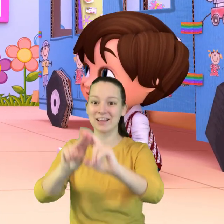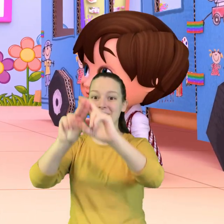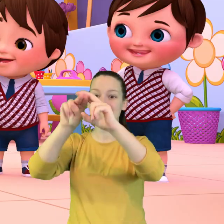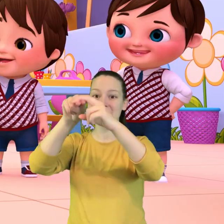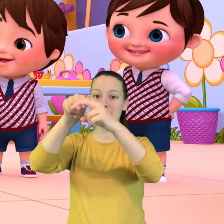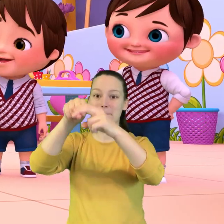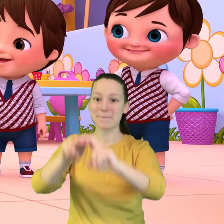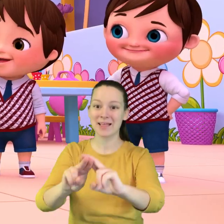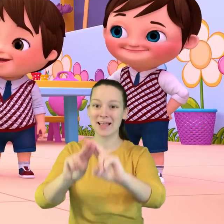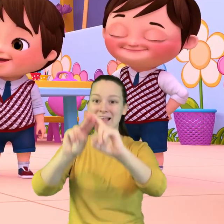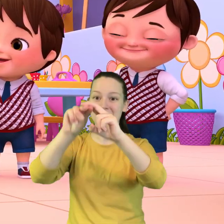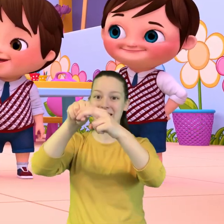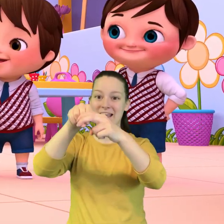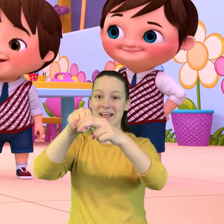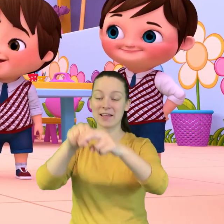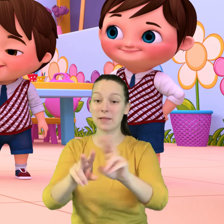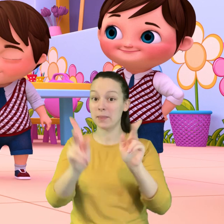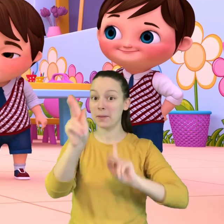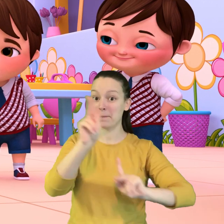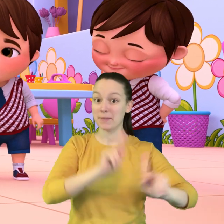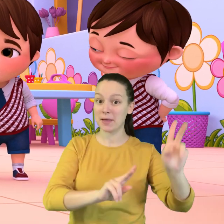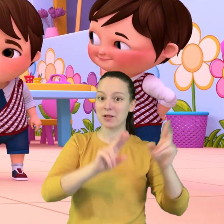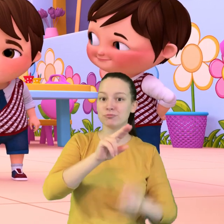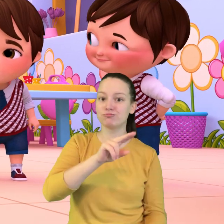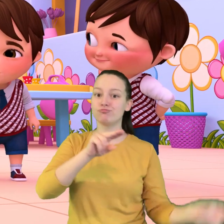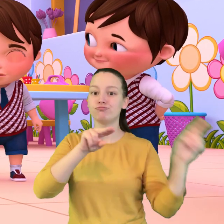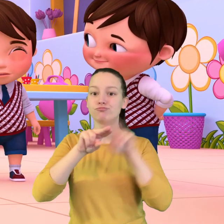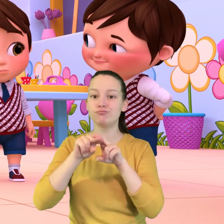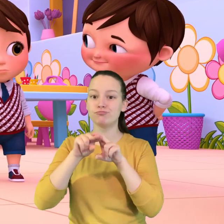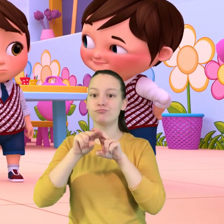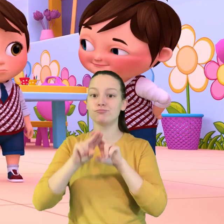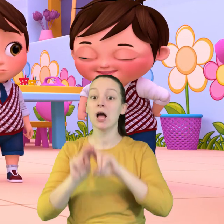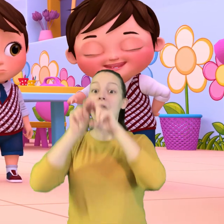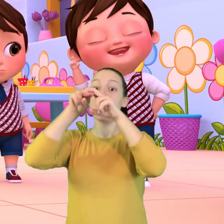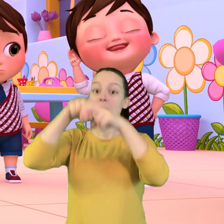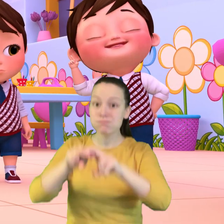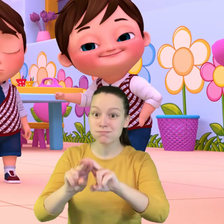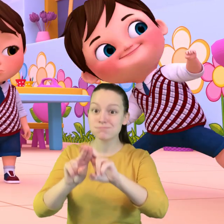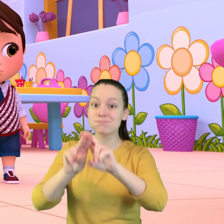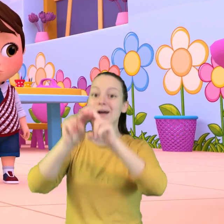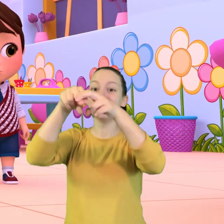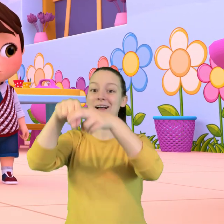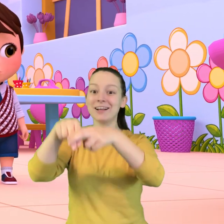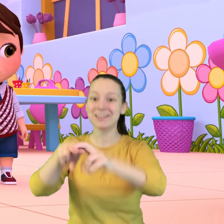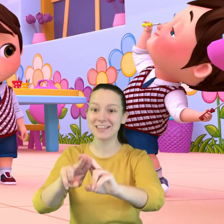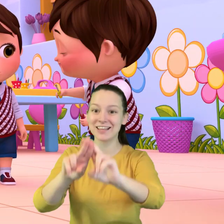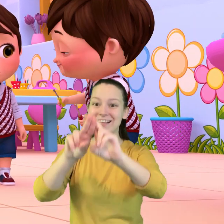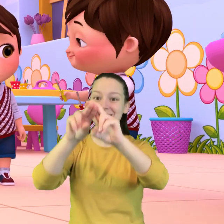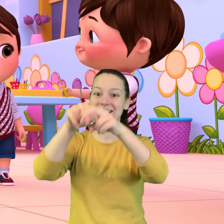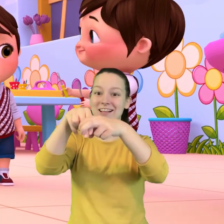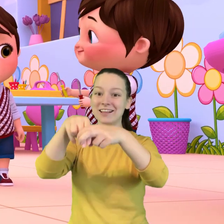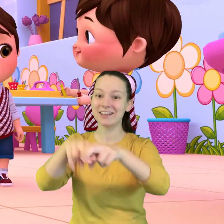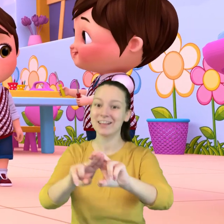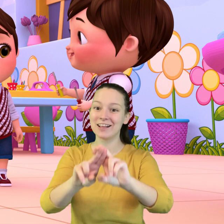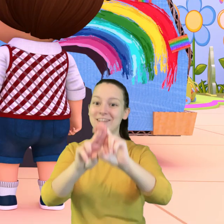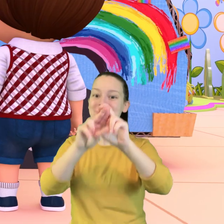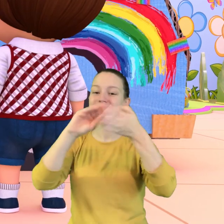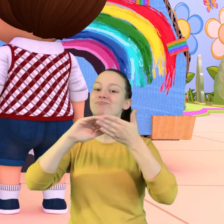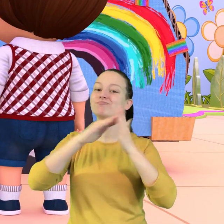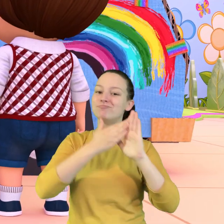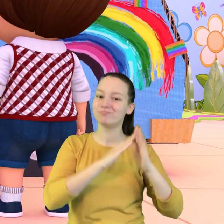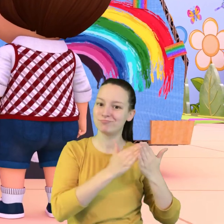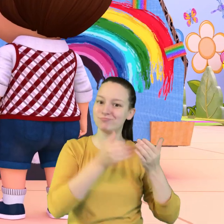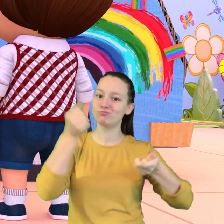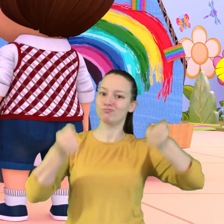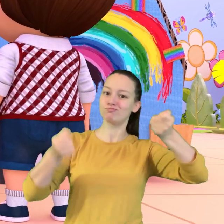shut open and shut the doors on the bus go open and shut